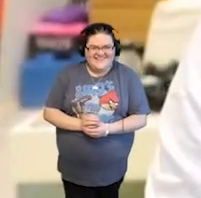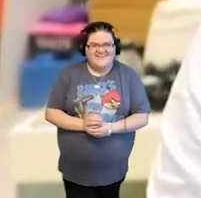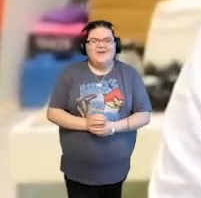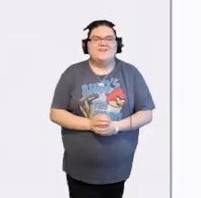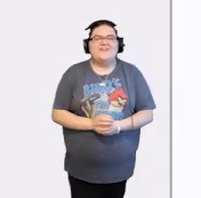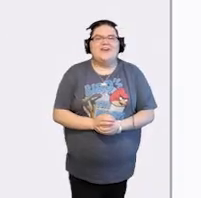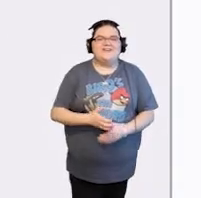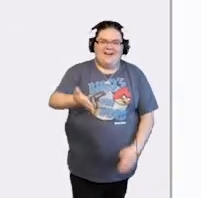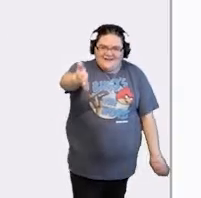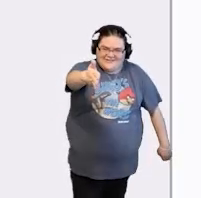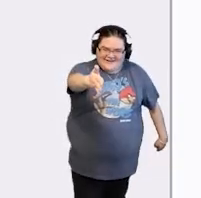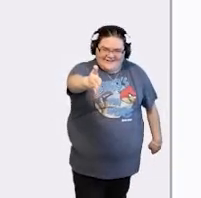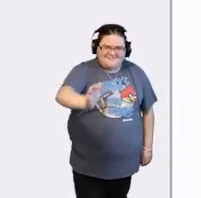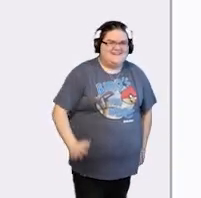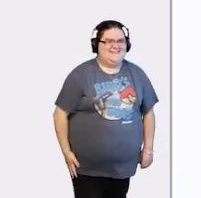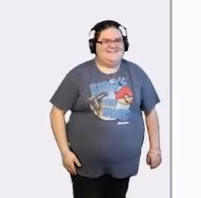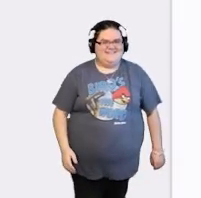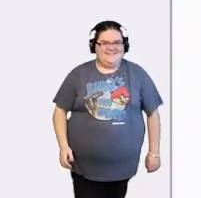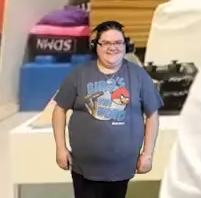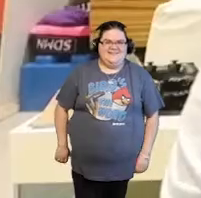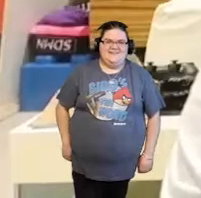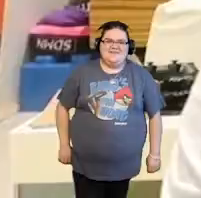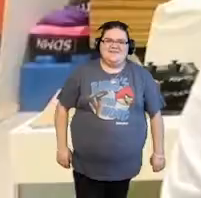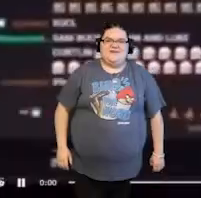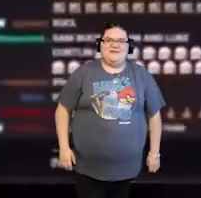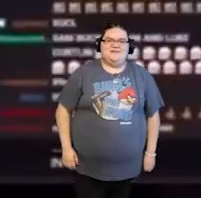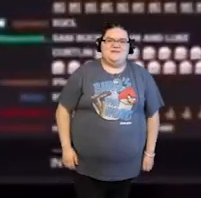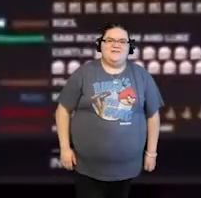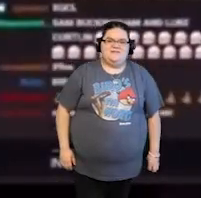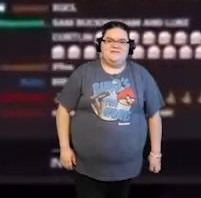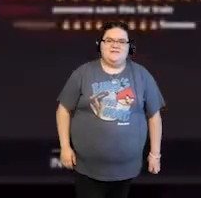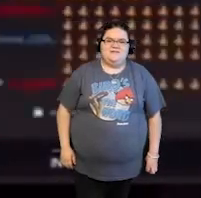so much for that. We don't take no L's home. What's this? Oh, Sergeant Hey, hey, hey, hey, hey,